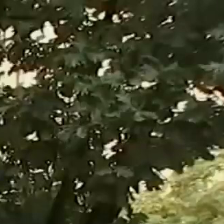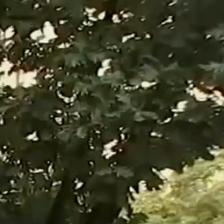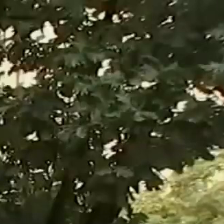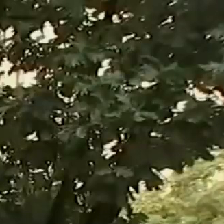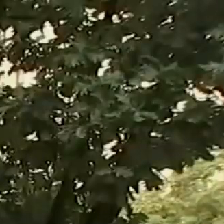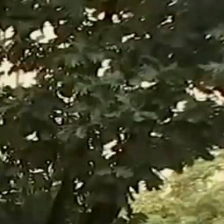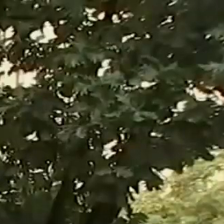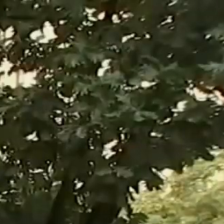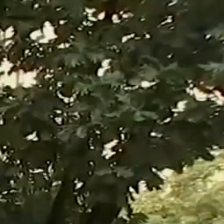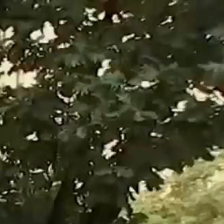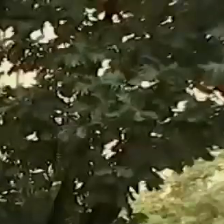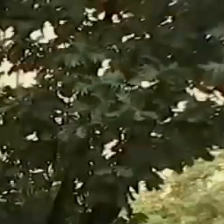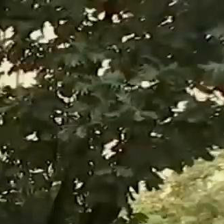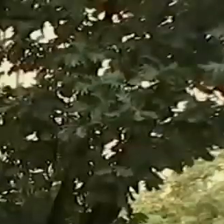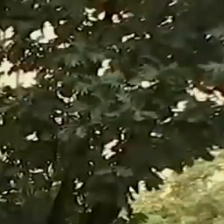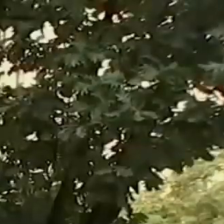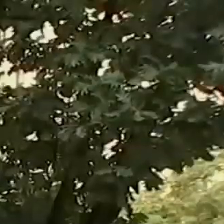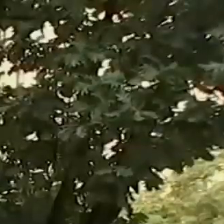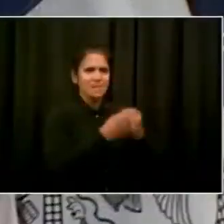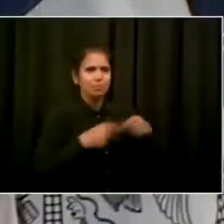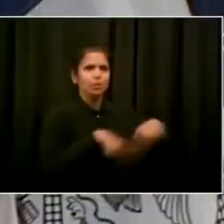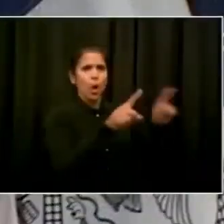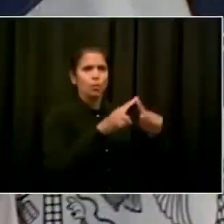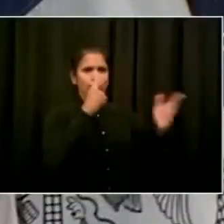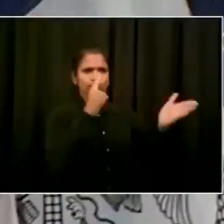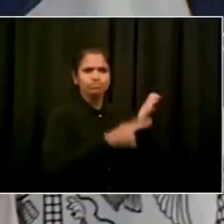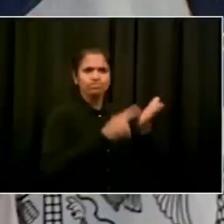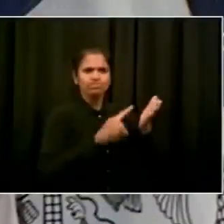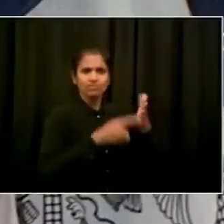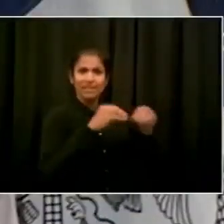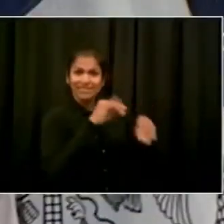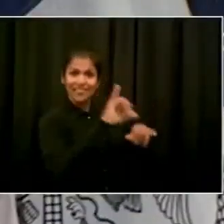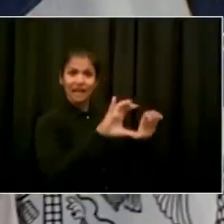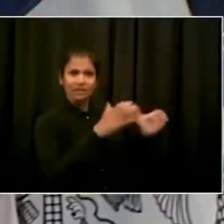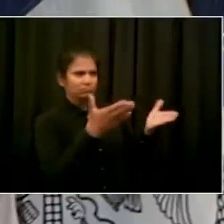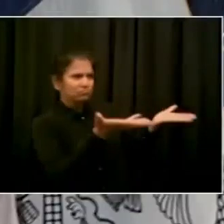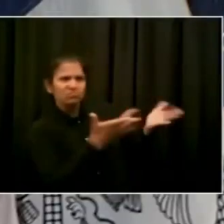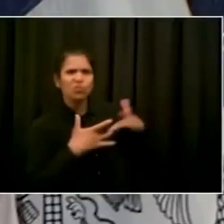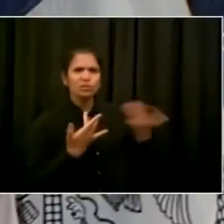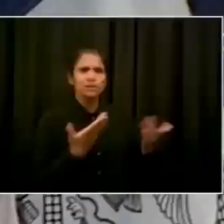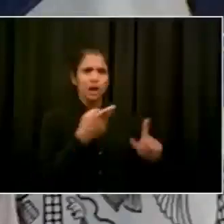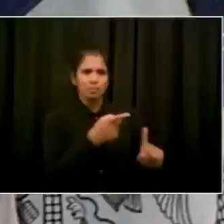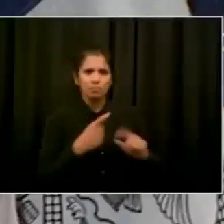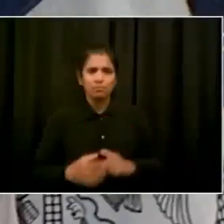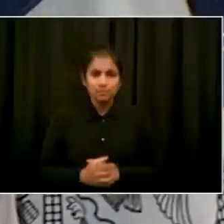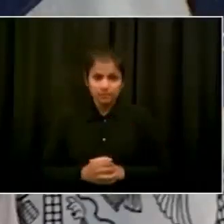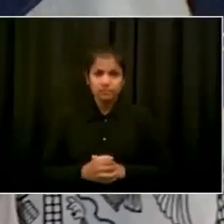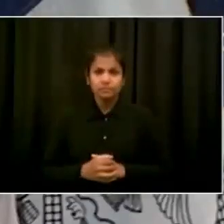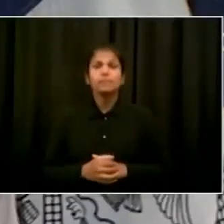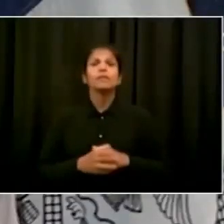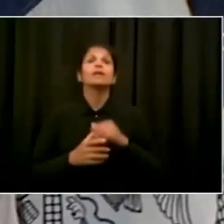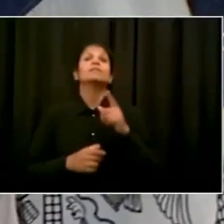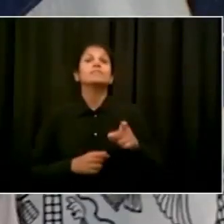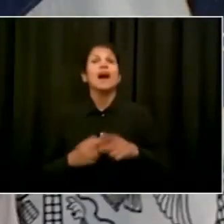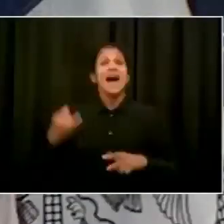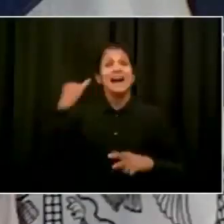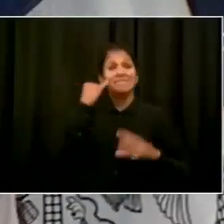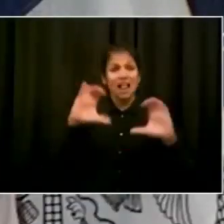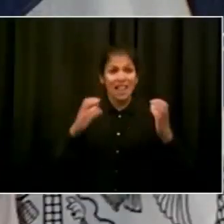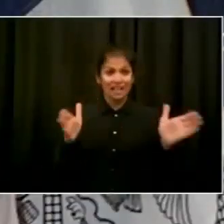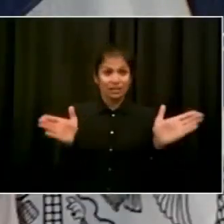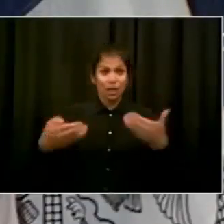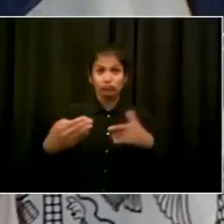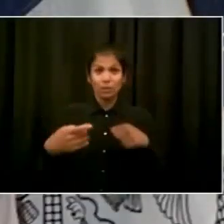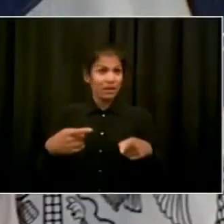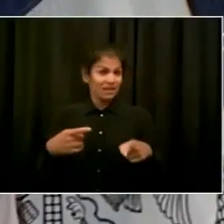don't have an independent assessment of the building. If any classroom is not up to snuff, it'll be taken out of circulation